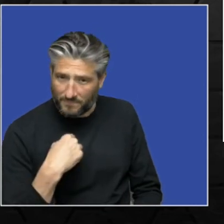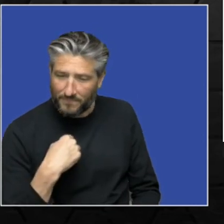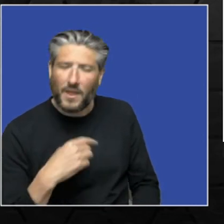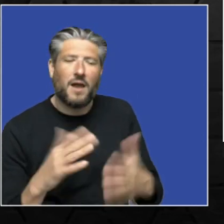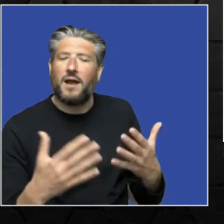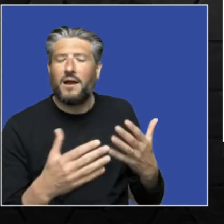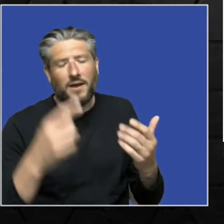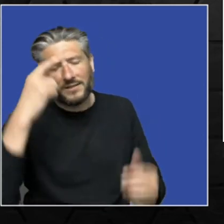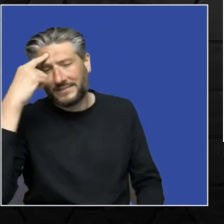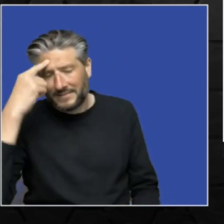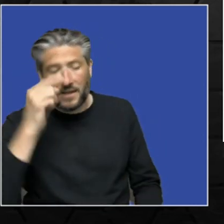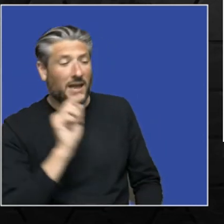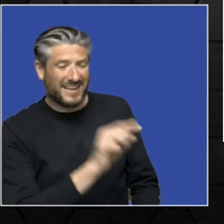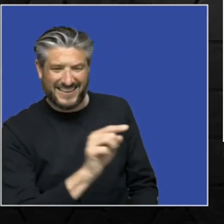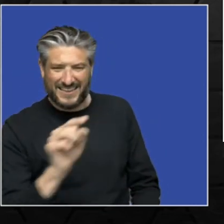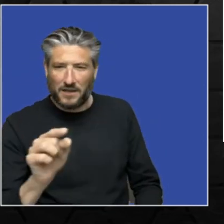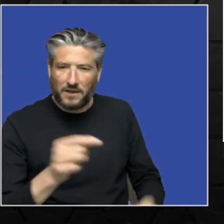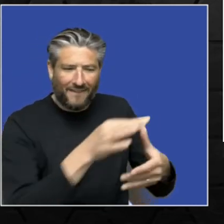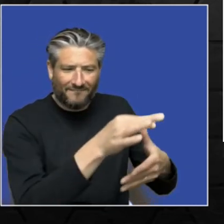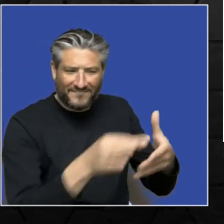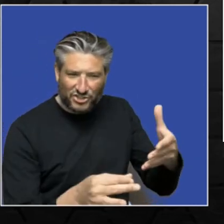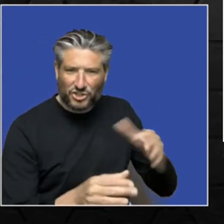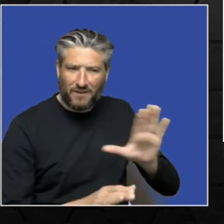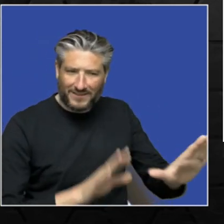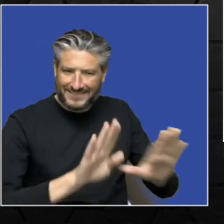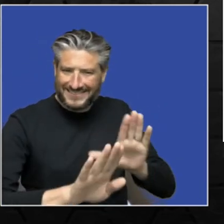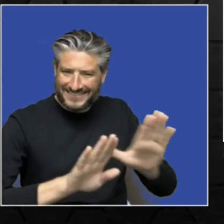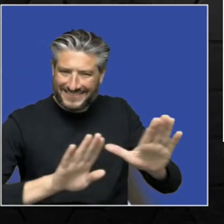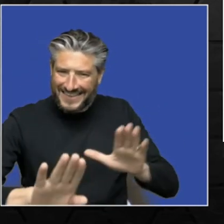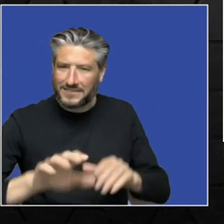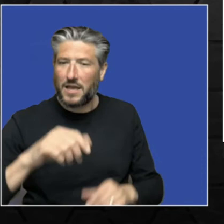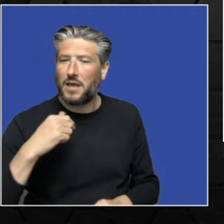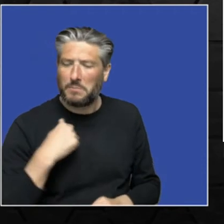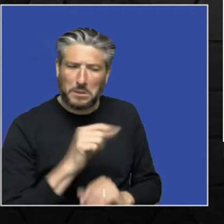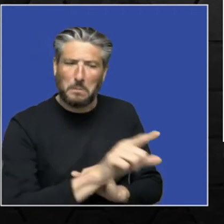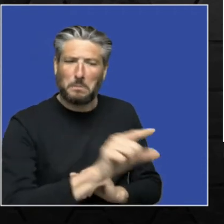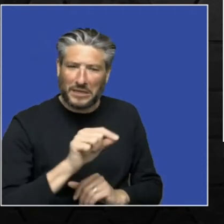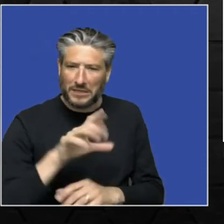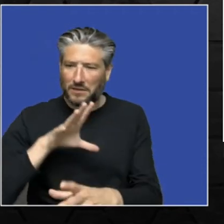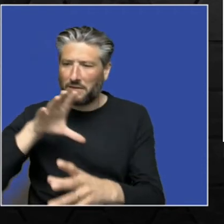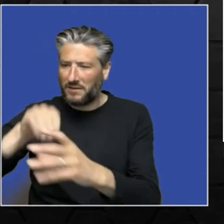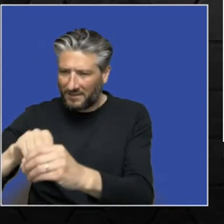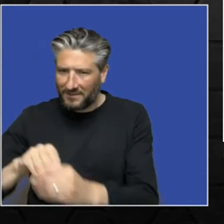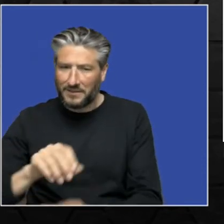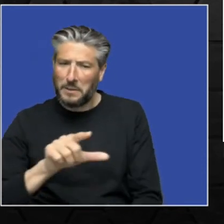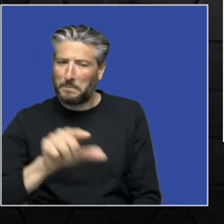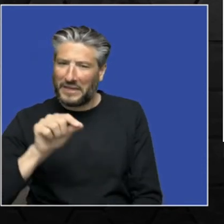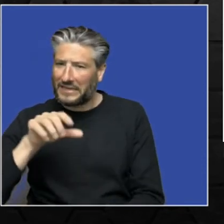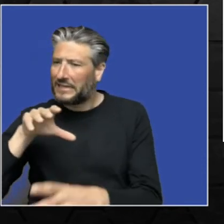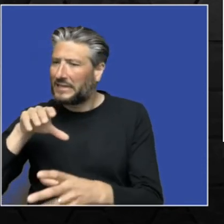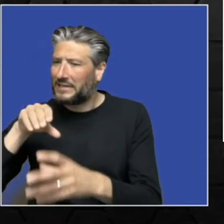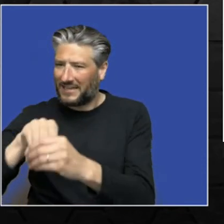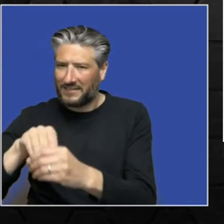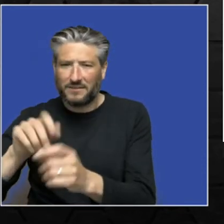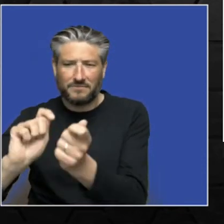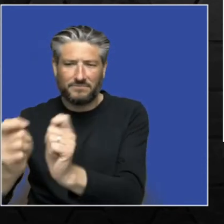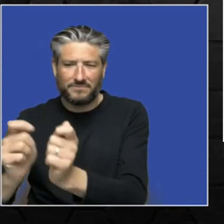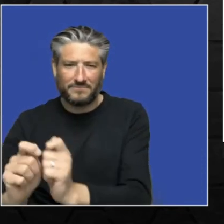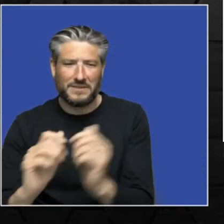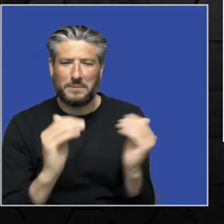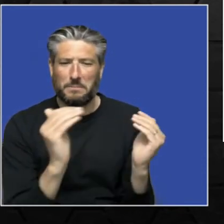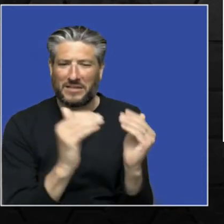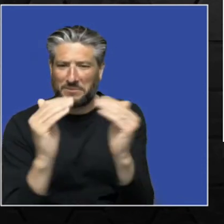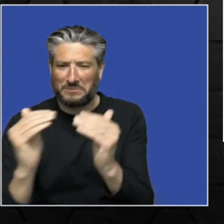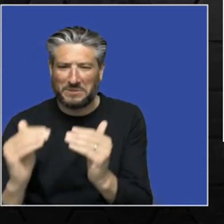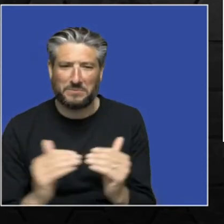from similar looking, or maybe, possibly similar stuff. Okay, and then maybe, less, or you can